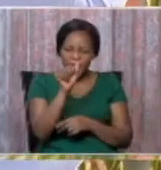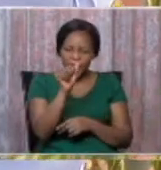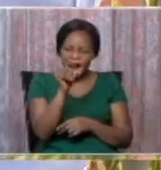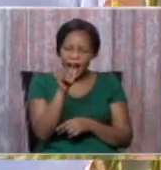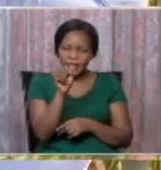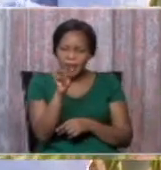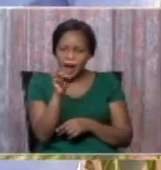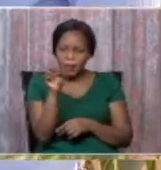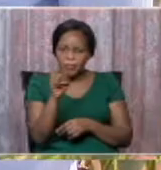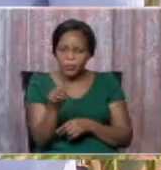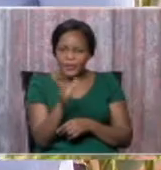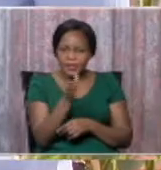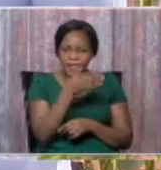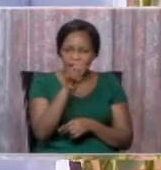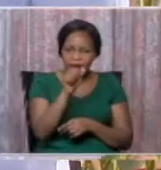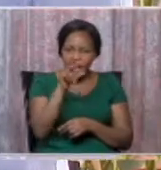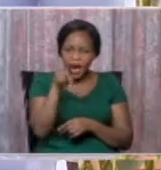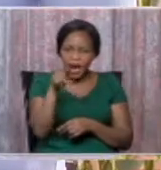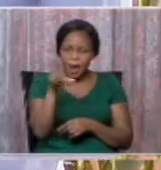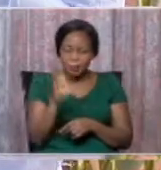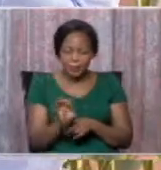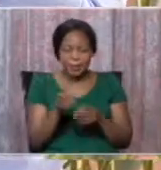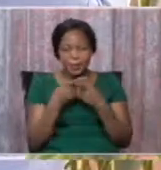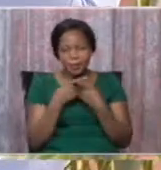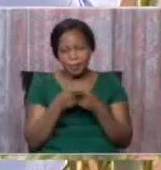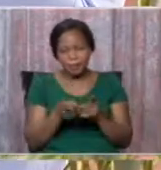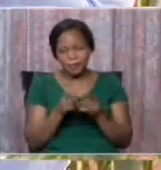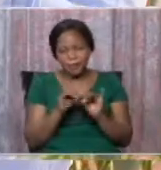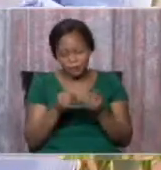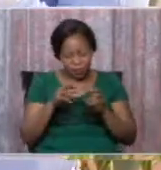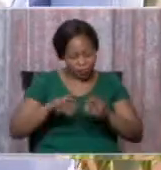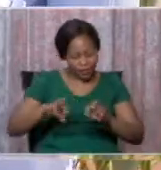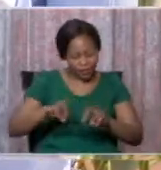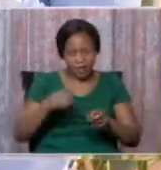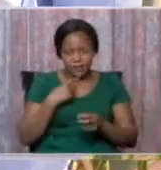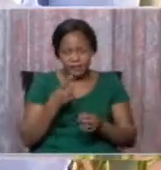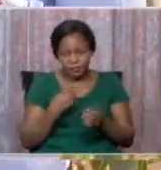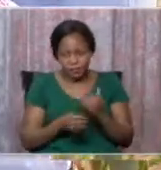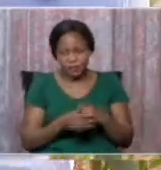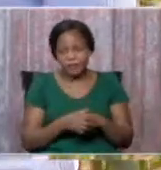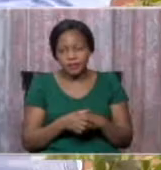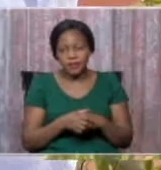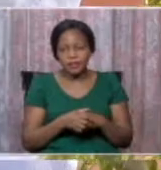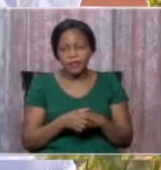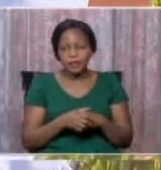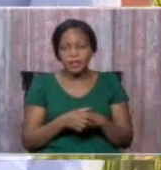This vocal thing that enlarges. You feel like your voice has deepened. Some voices deepen and